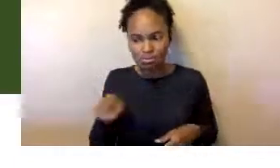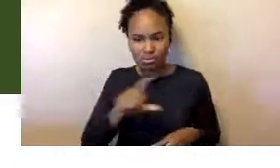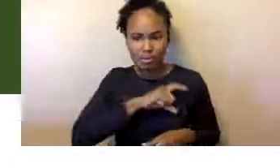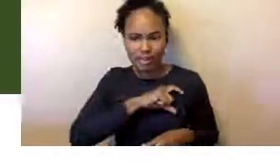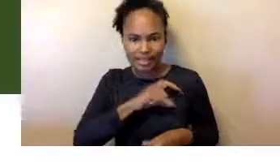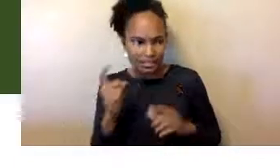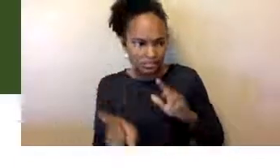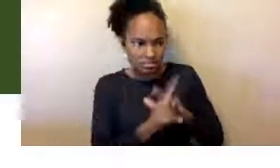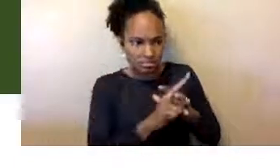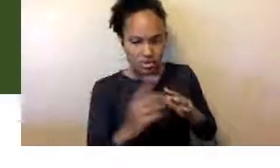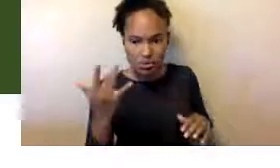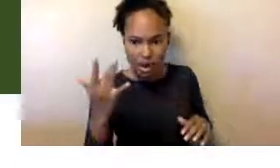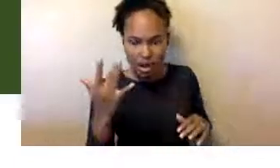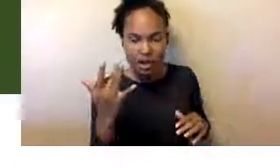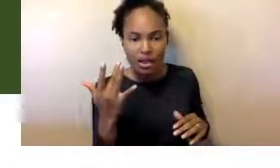that